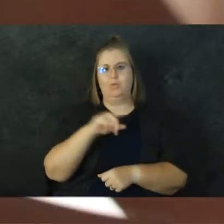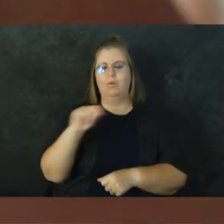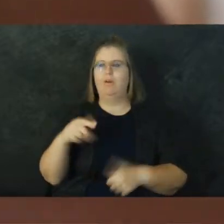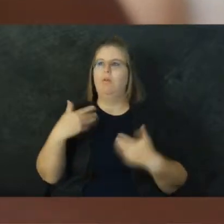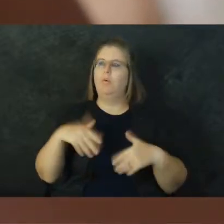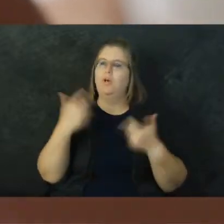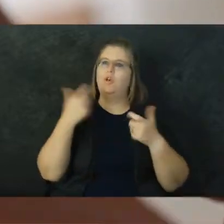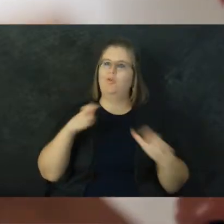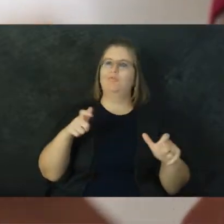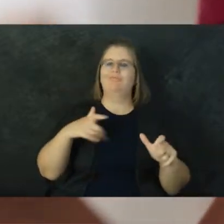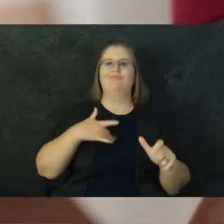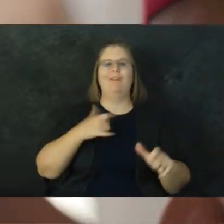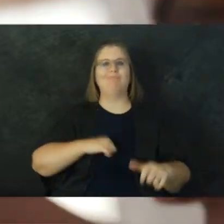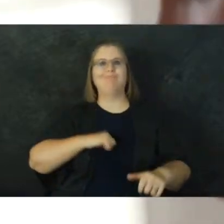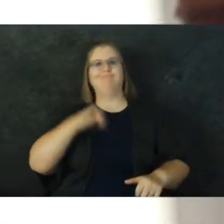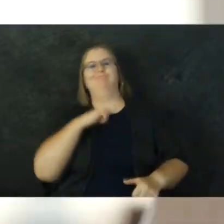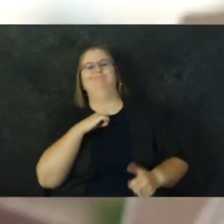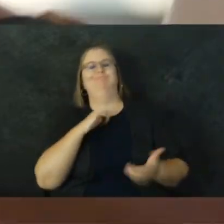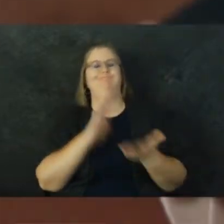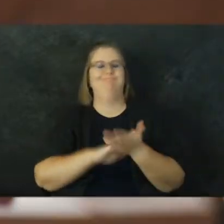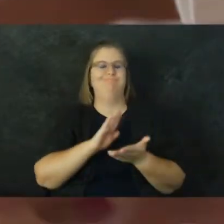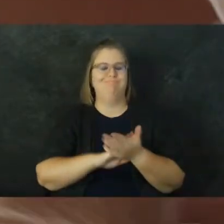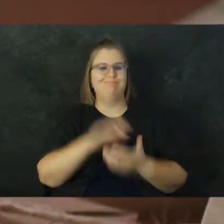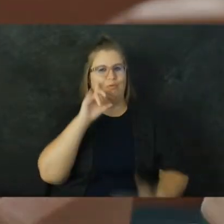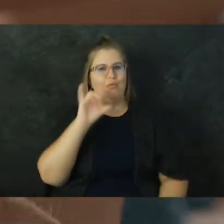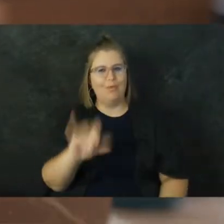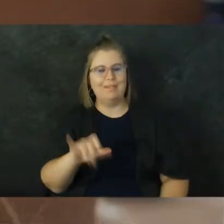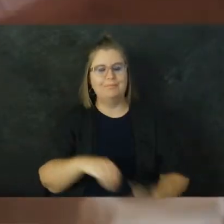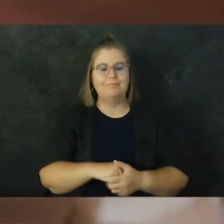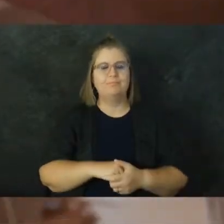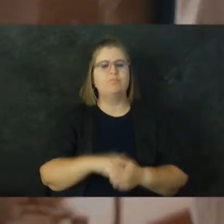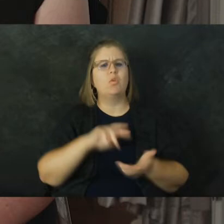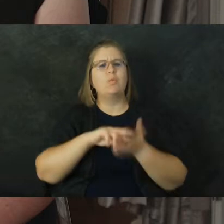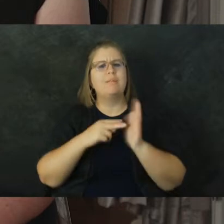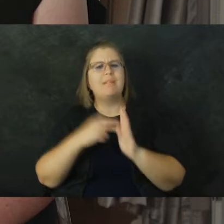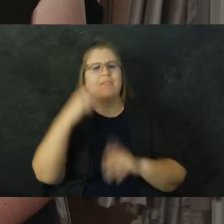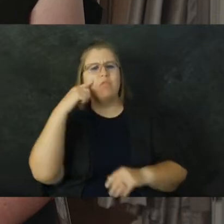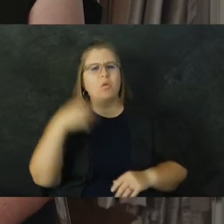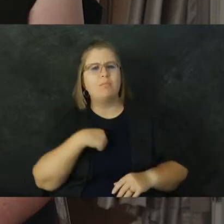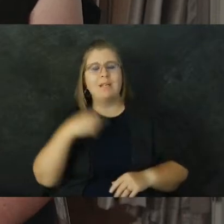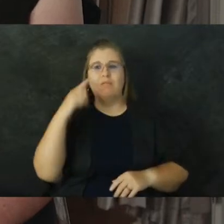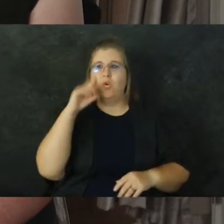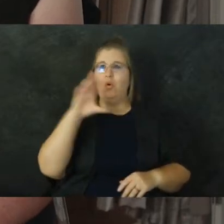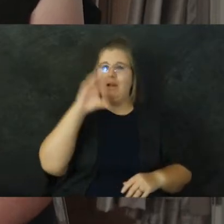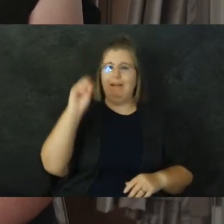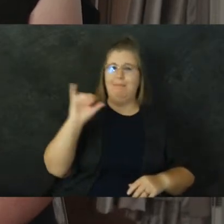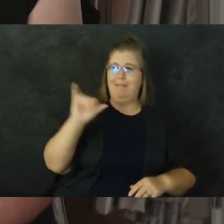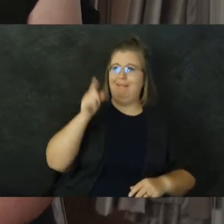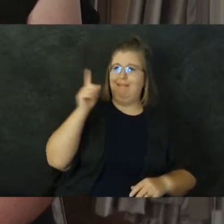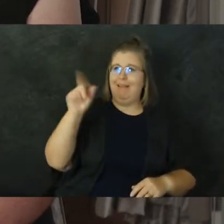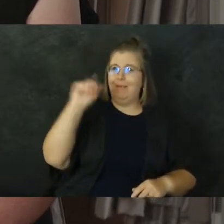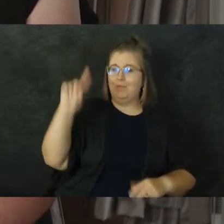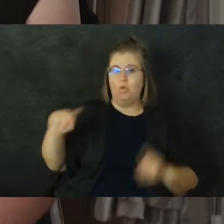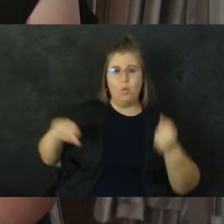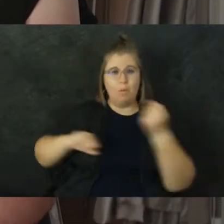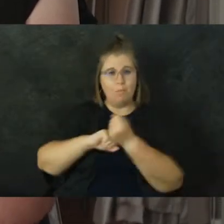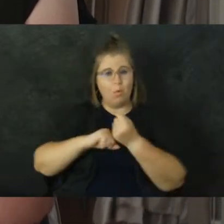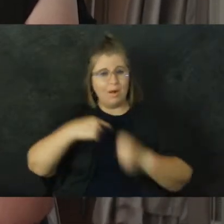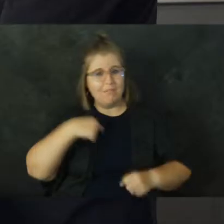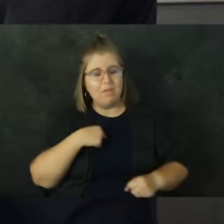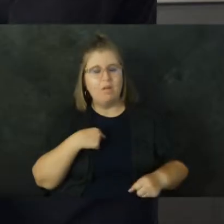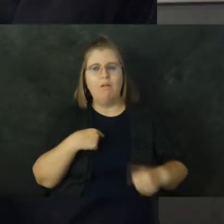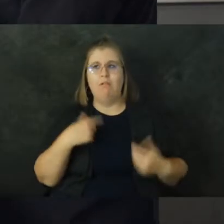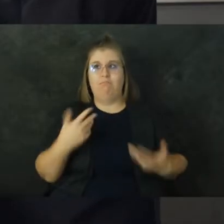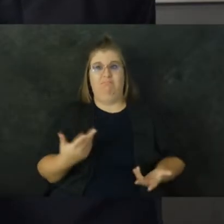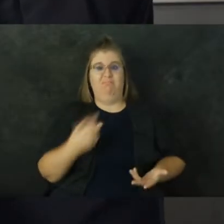in 2020, and it was a huge accomplishment for me, and I'm very proud of that. What it means to me for a company like Amazon to support me